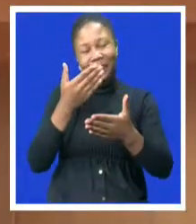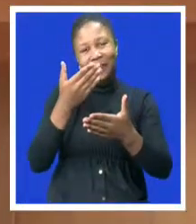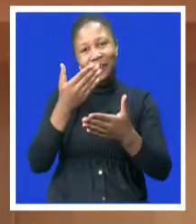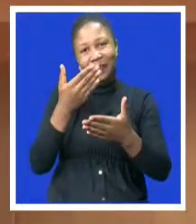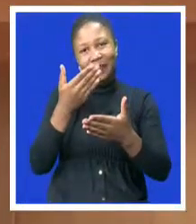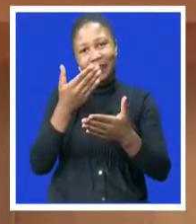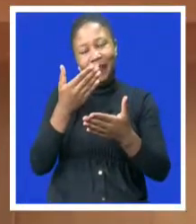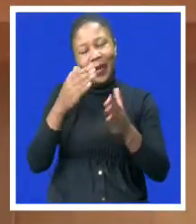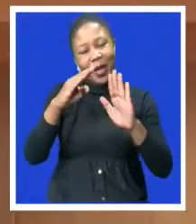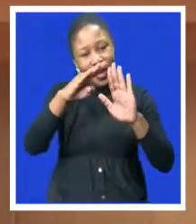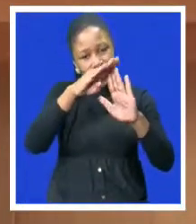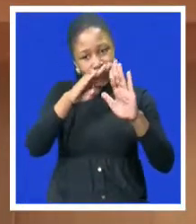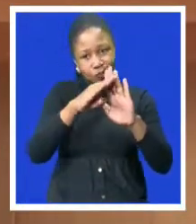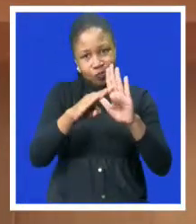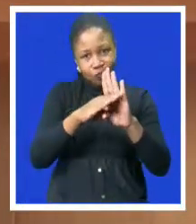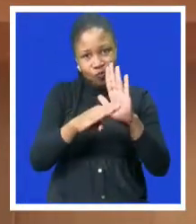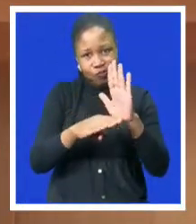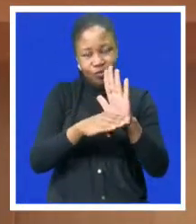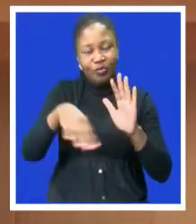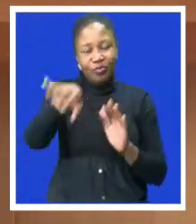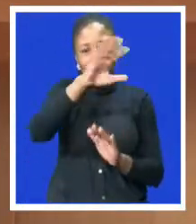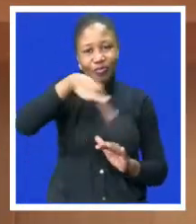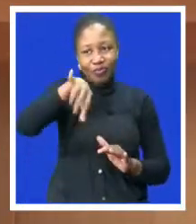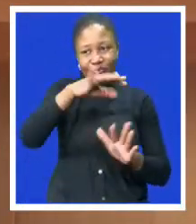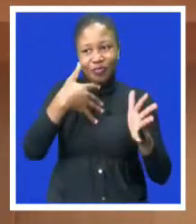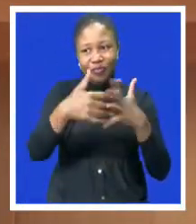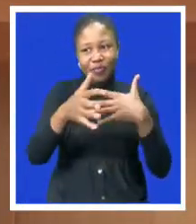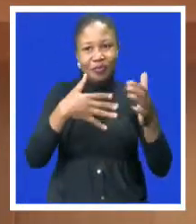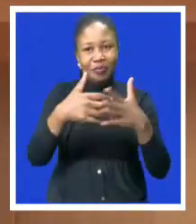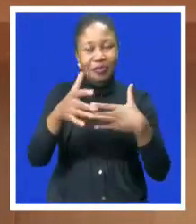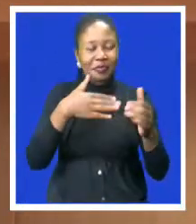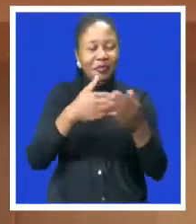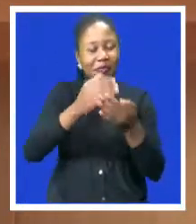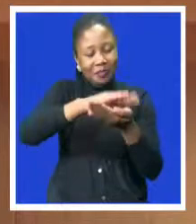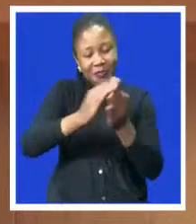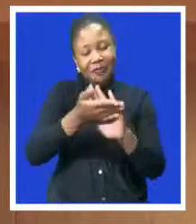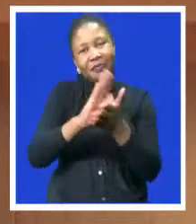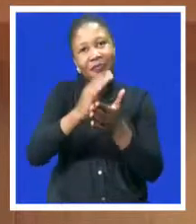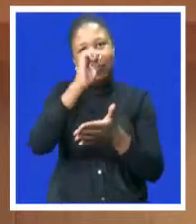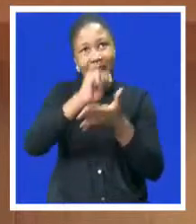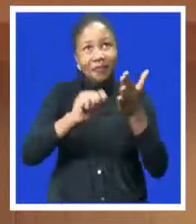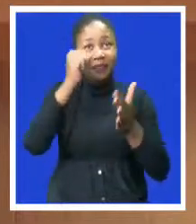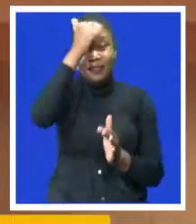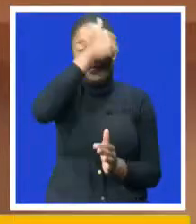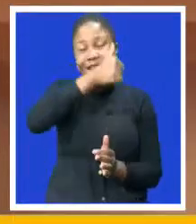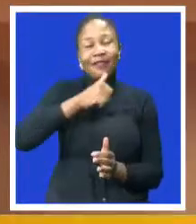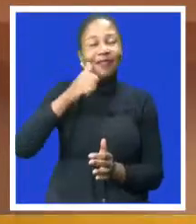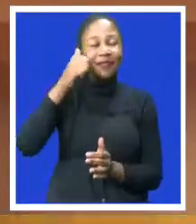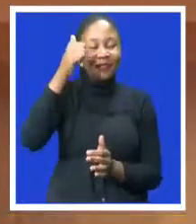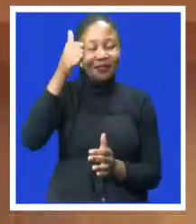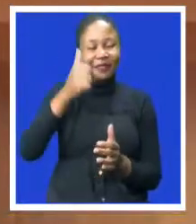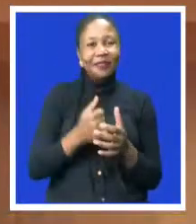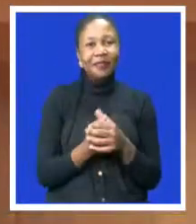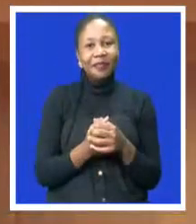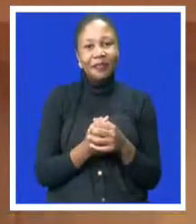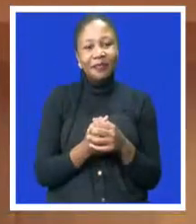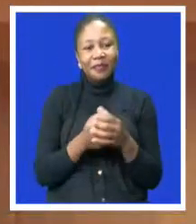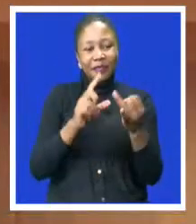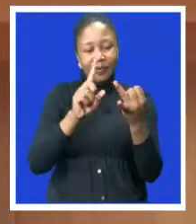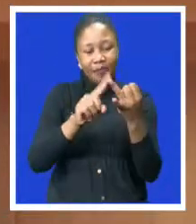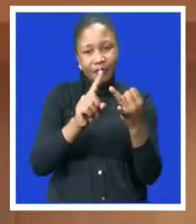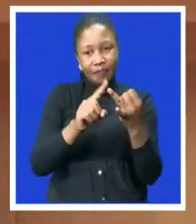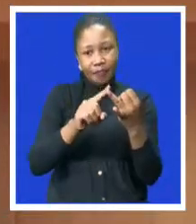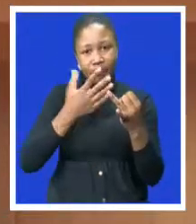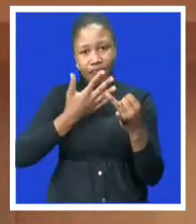to list things that were created by God. I also expect the learner to mention ways on